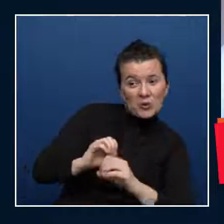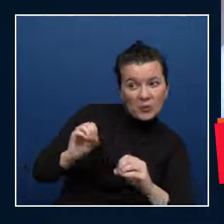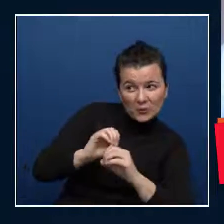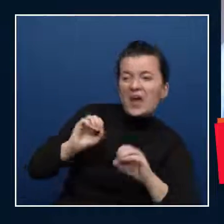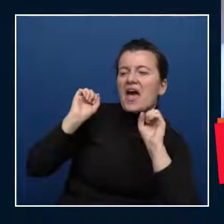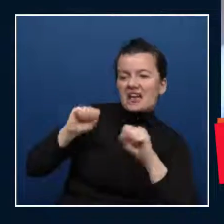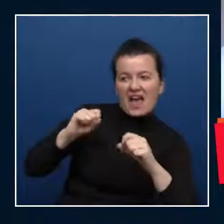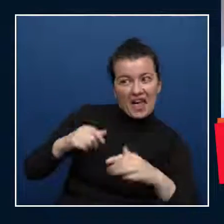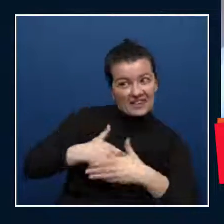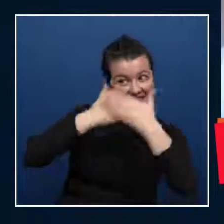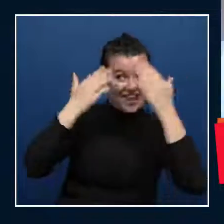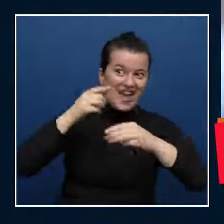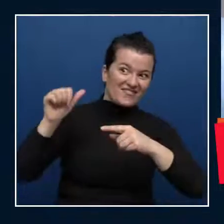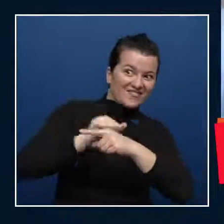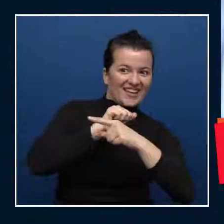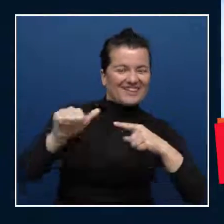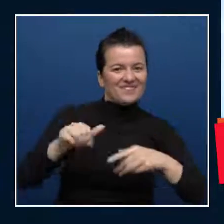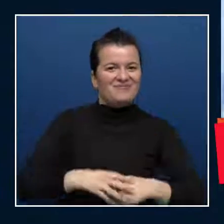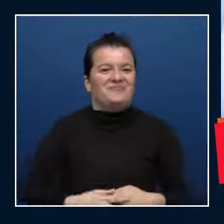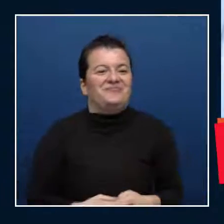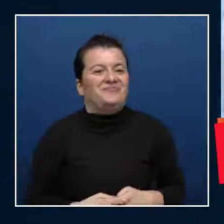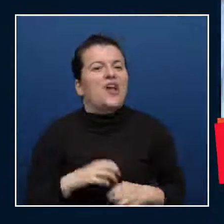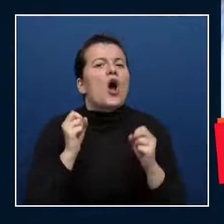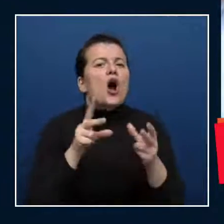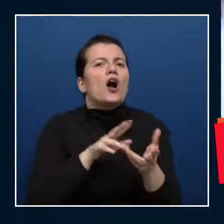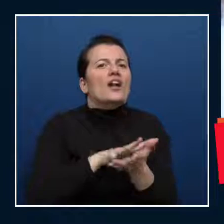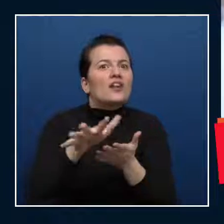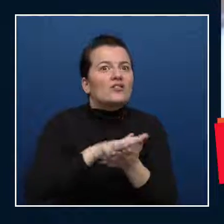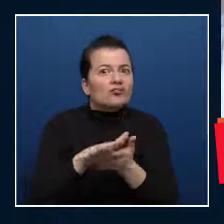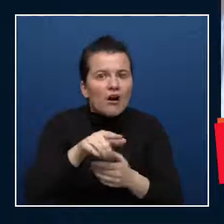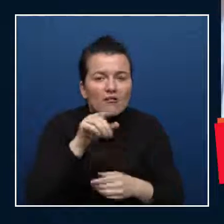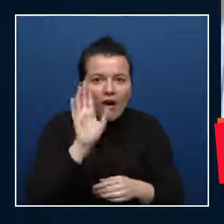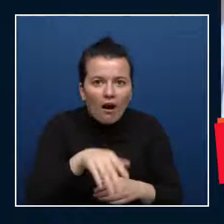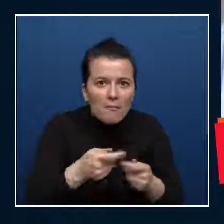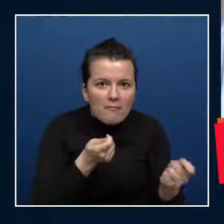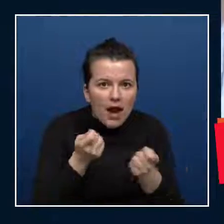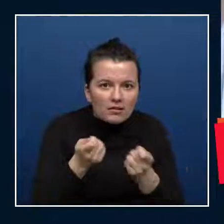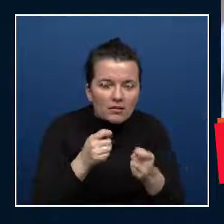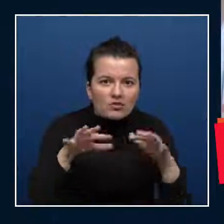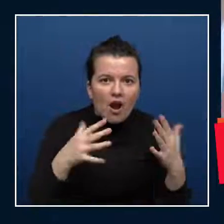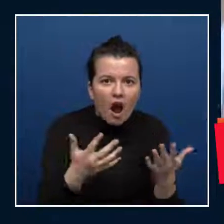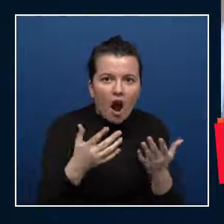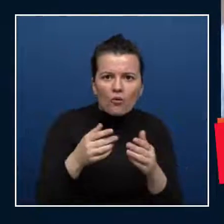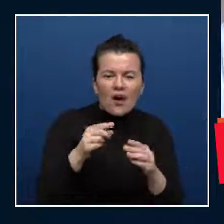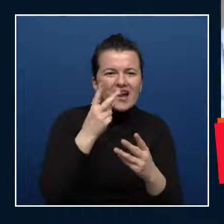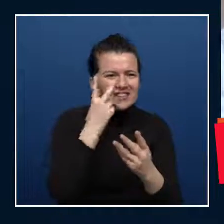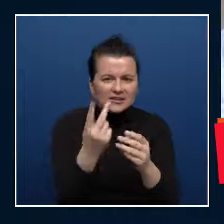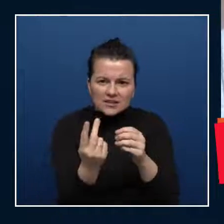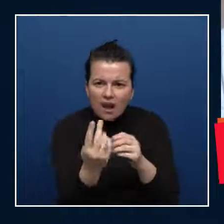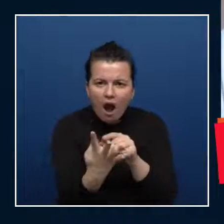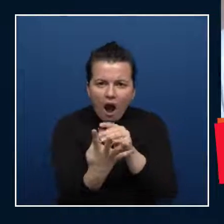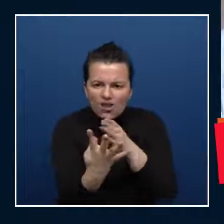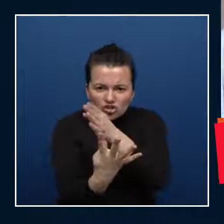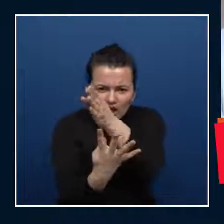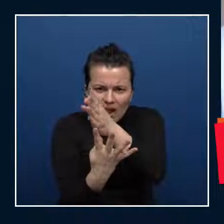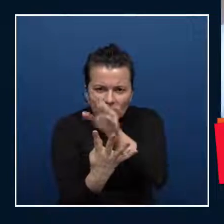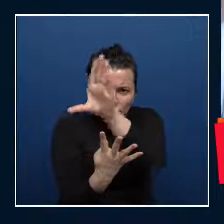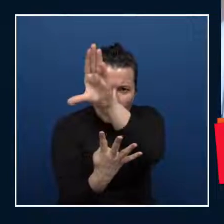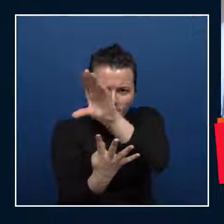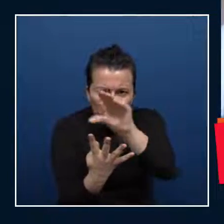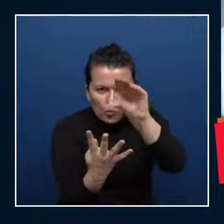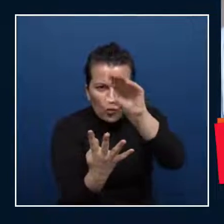The traffic manager real user performance was fascinating because it builds the data back in as it learns the data,